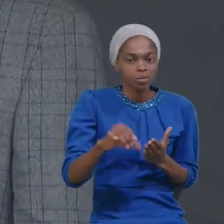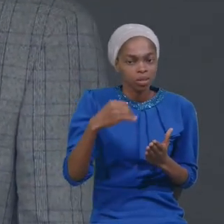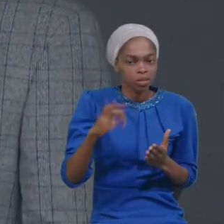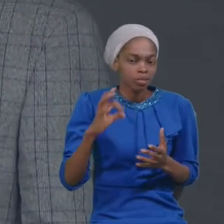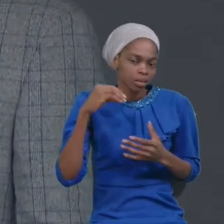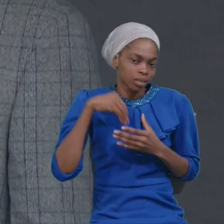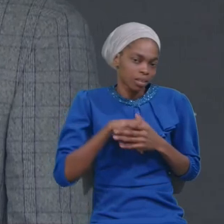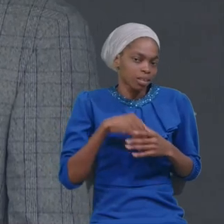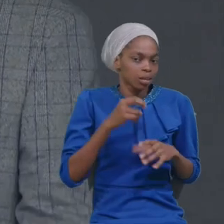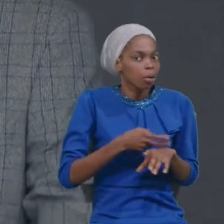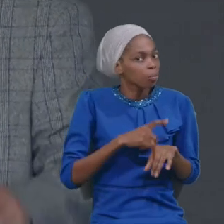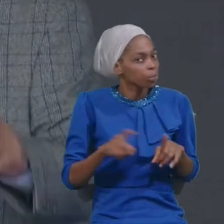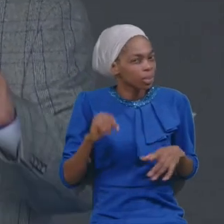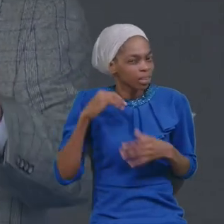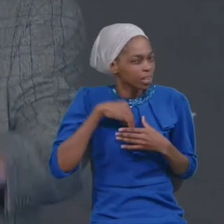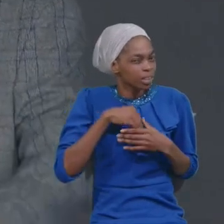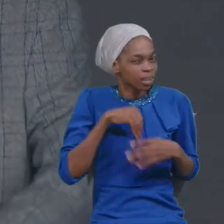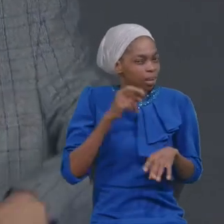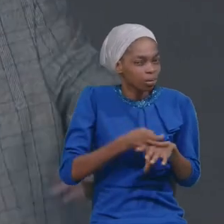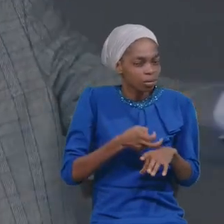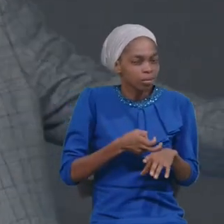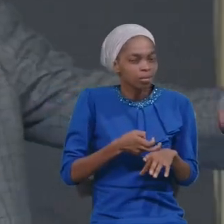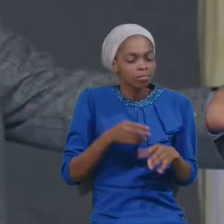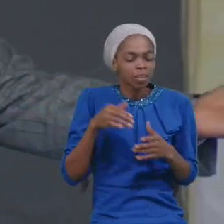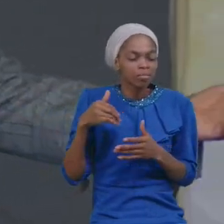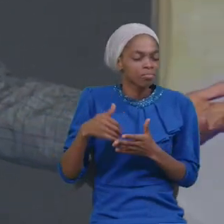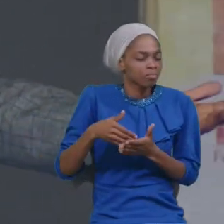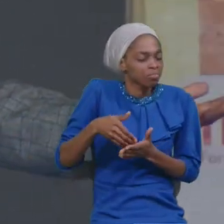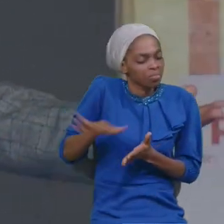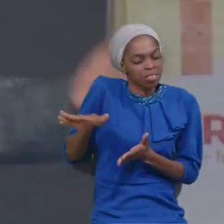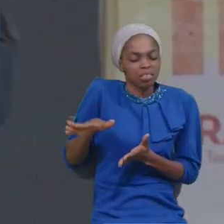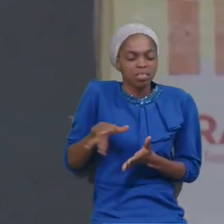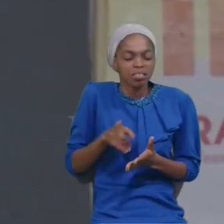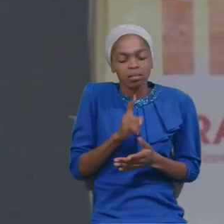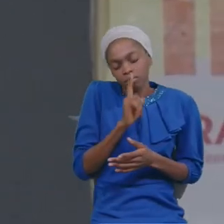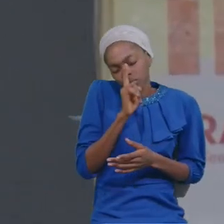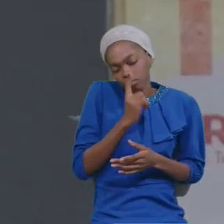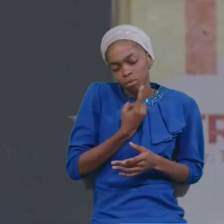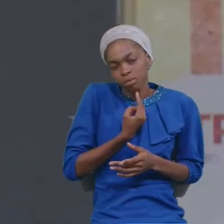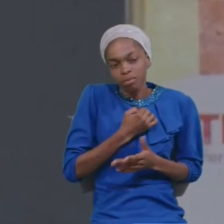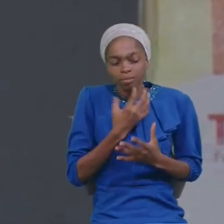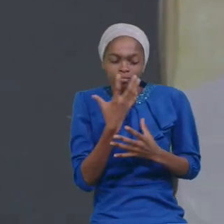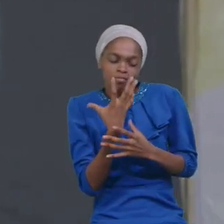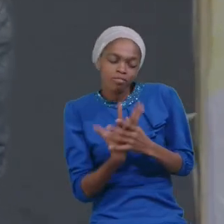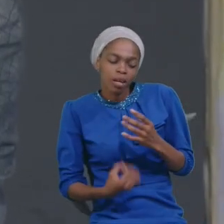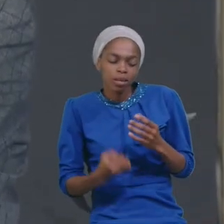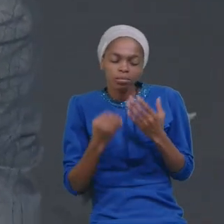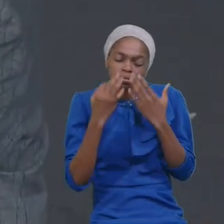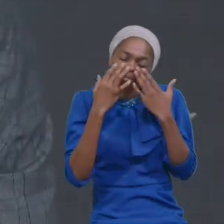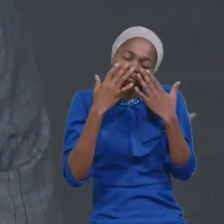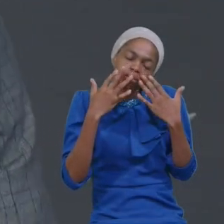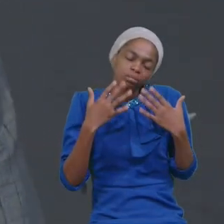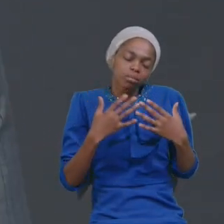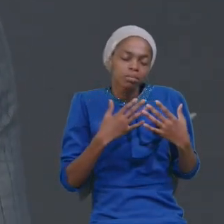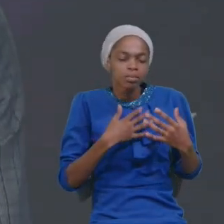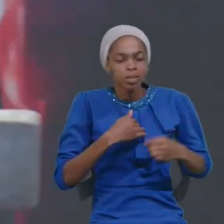and the lack and the sorrow and the suffering and all those thoughts that bring us down, what can, they cannot